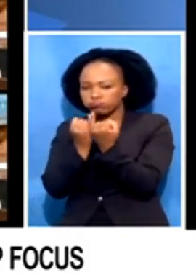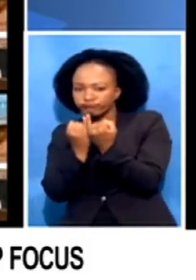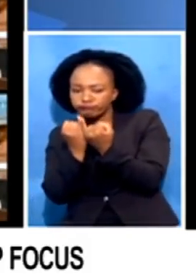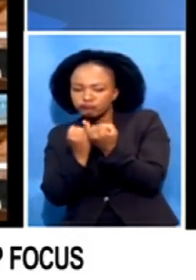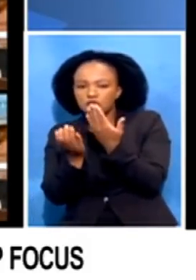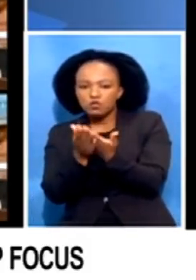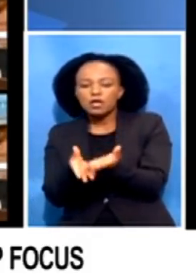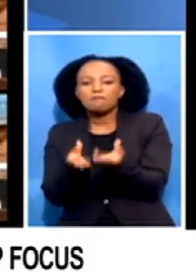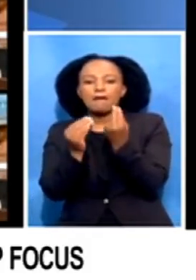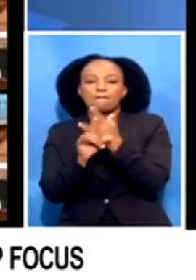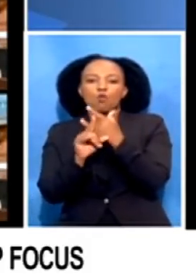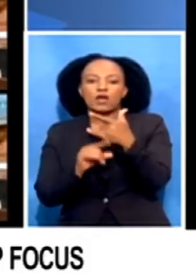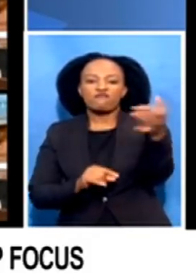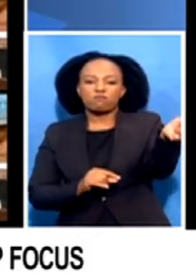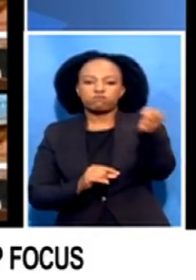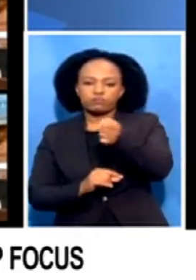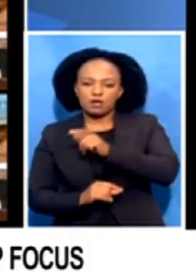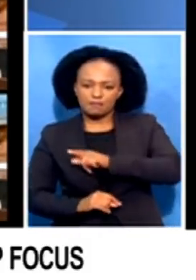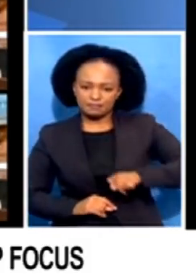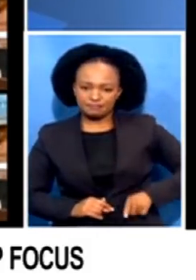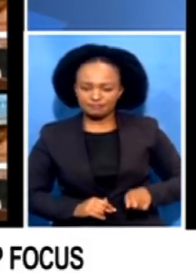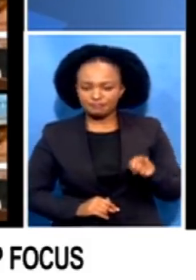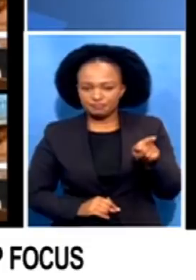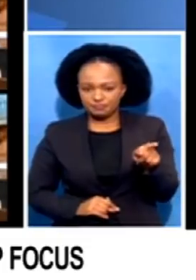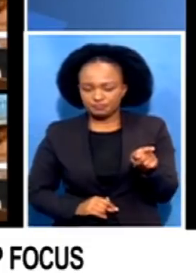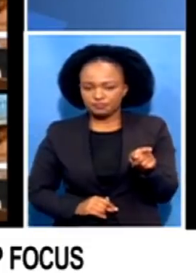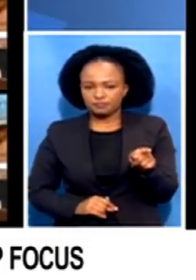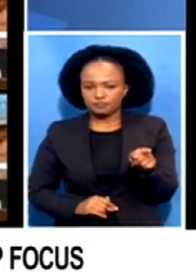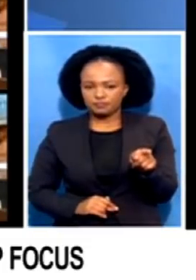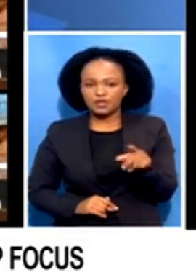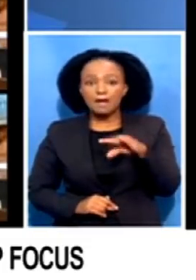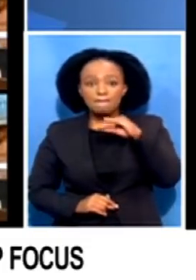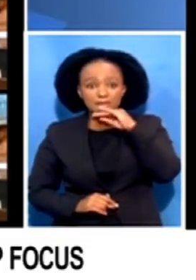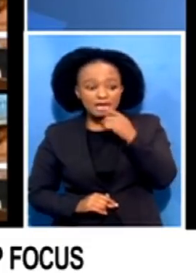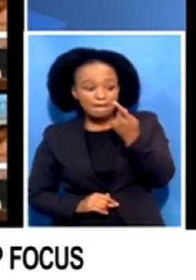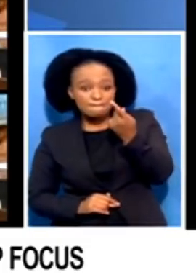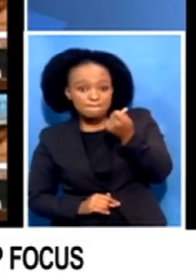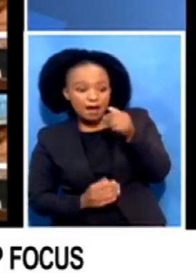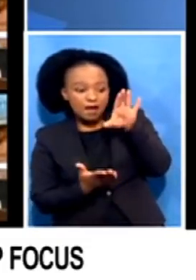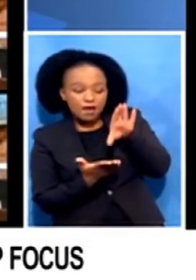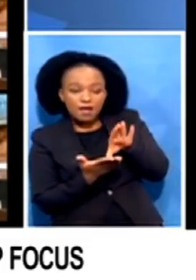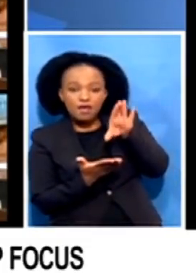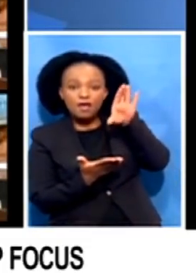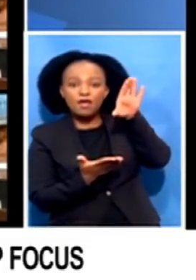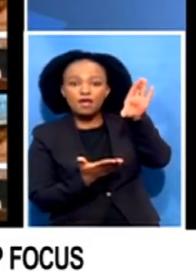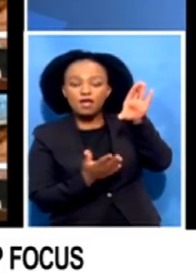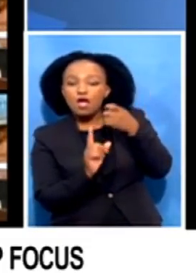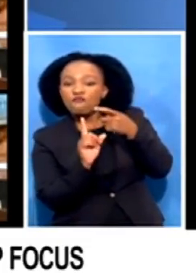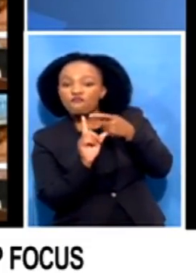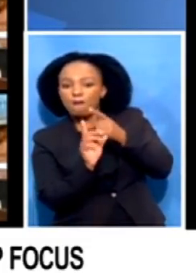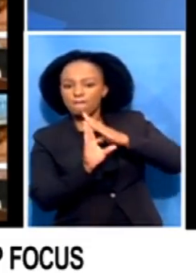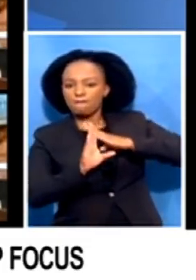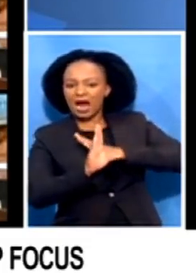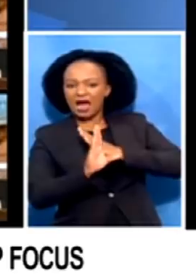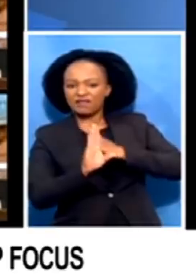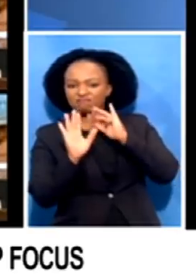is a significant donation by private parties into the coffers